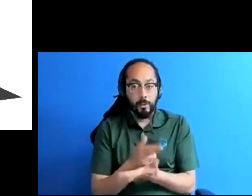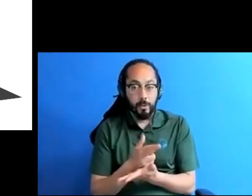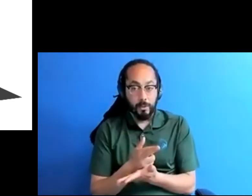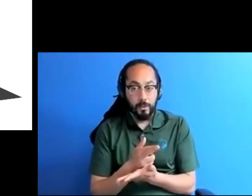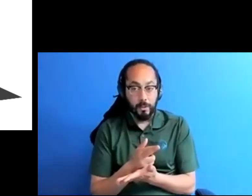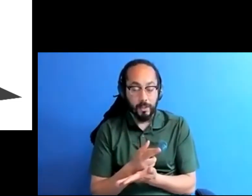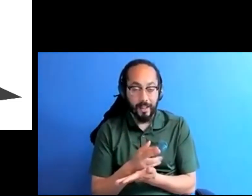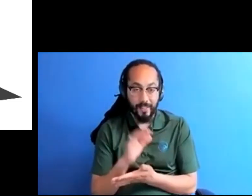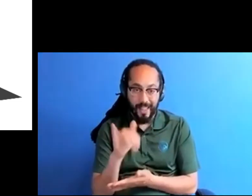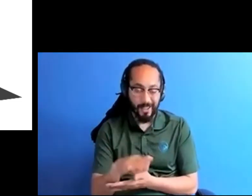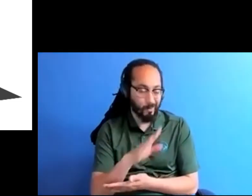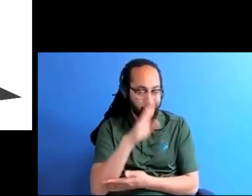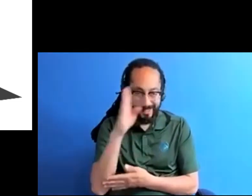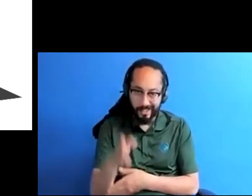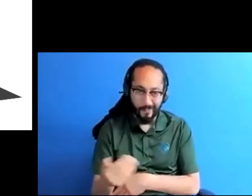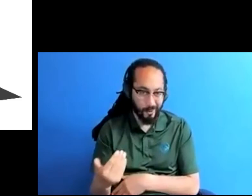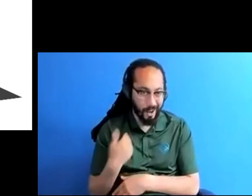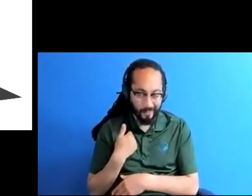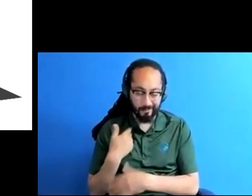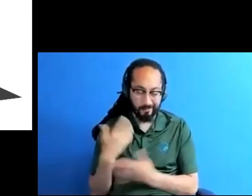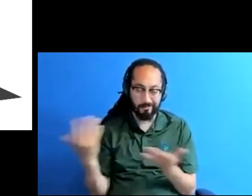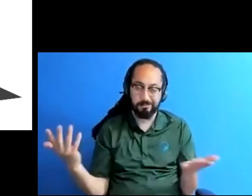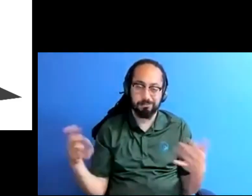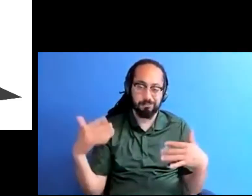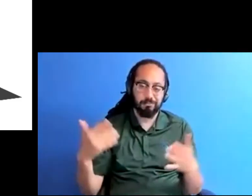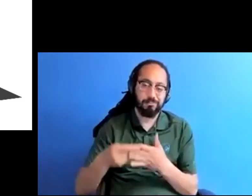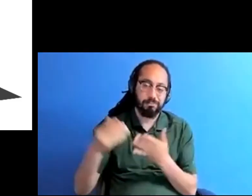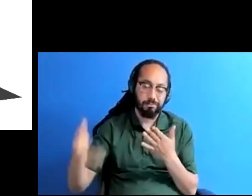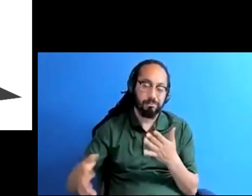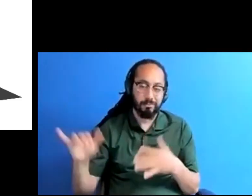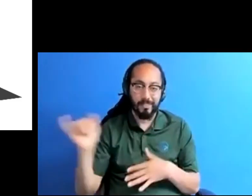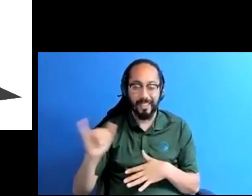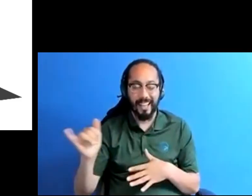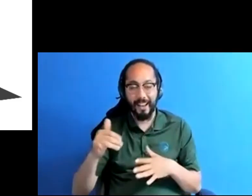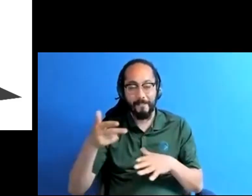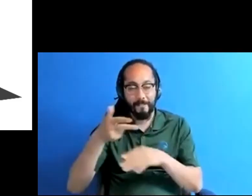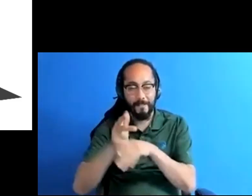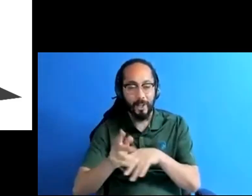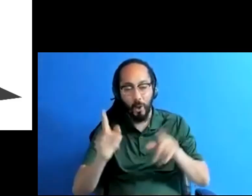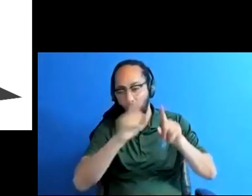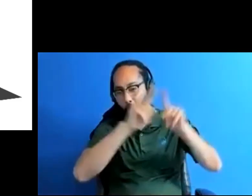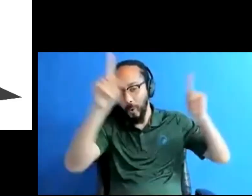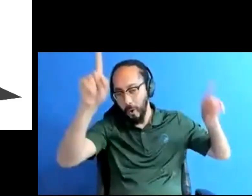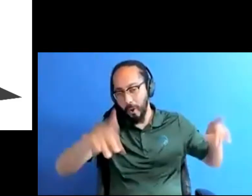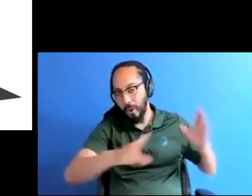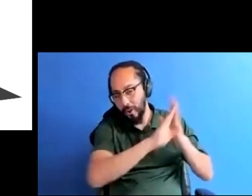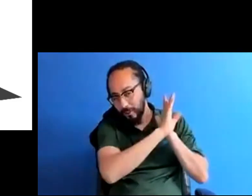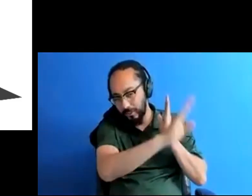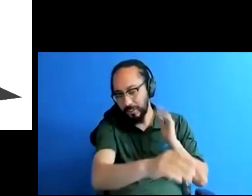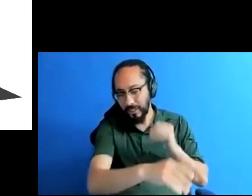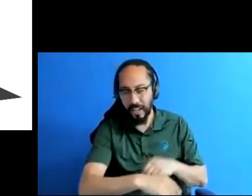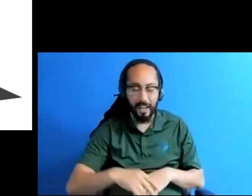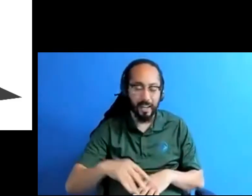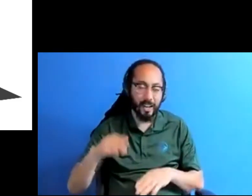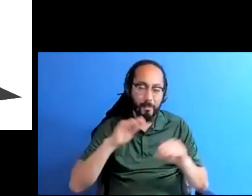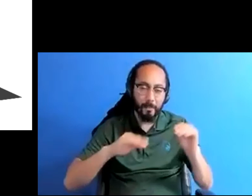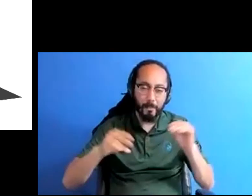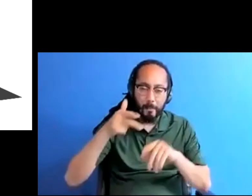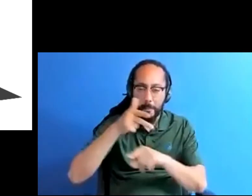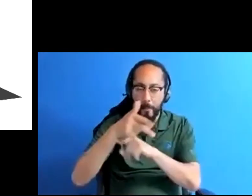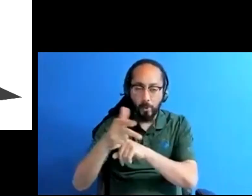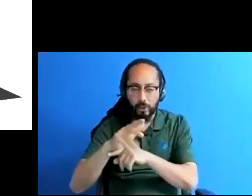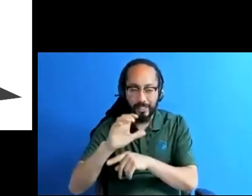never, ever get a chance to have, like video walls and full motion capture tool sets. And we were doing